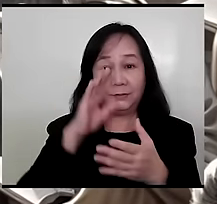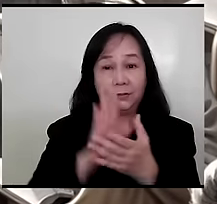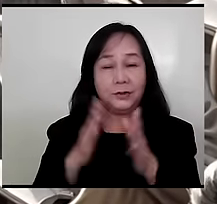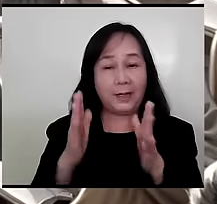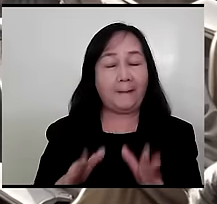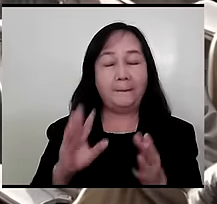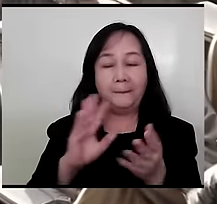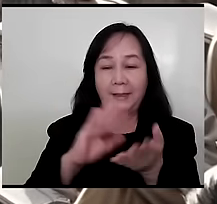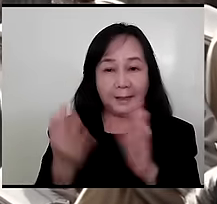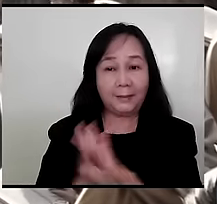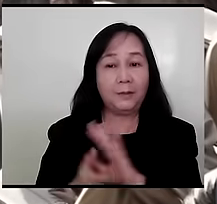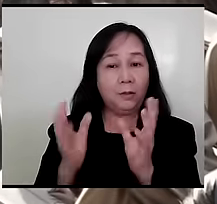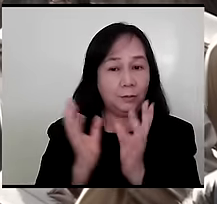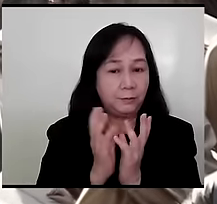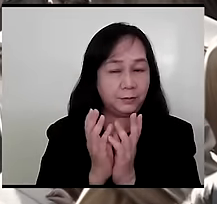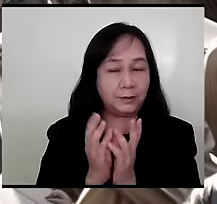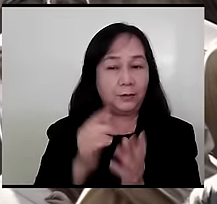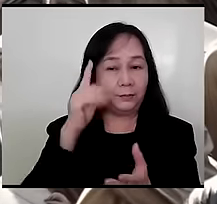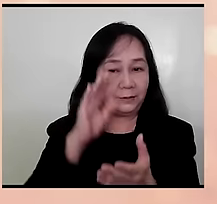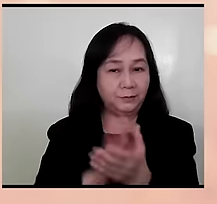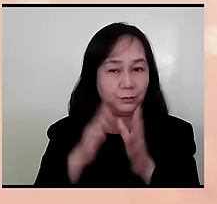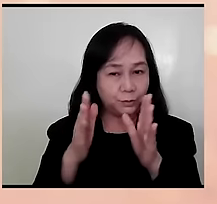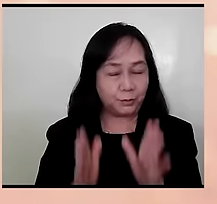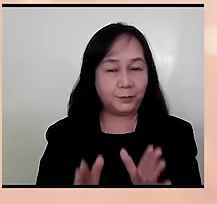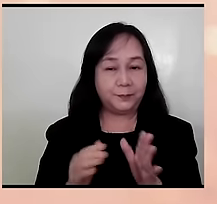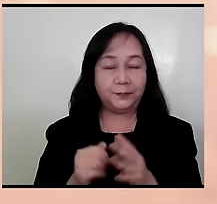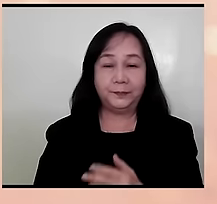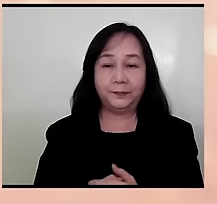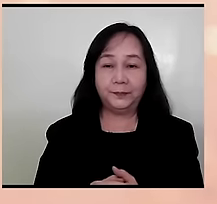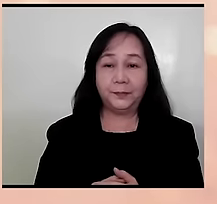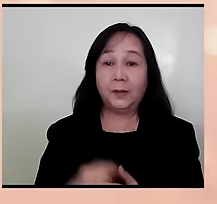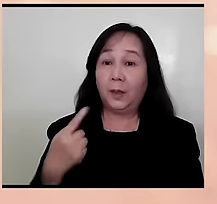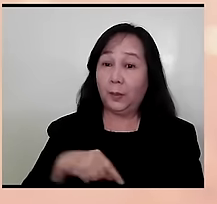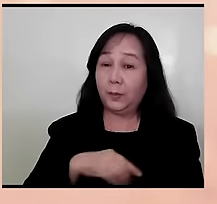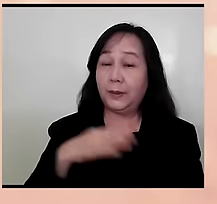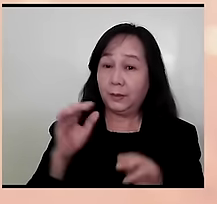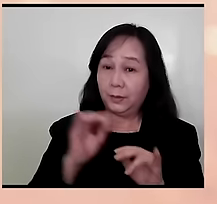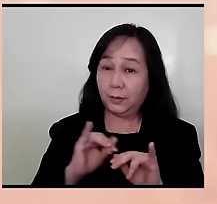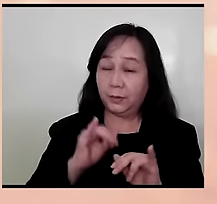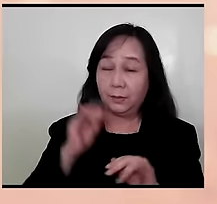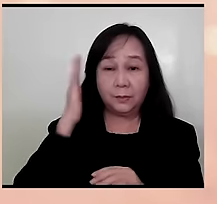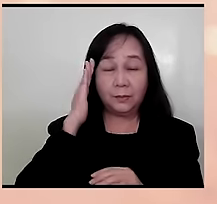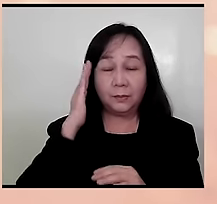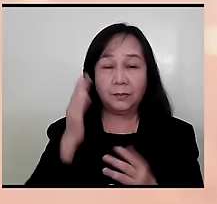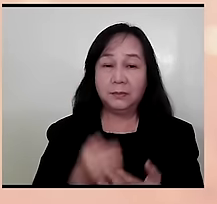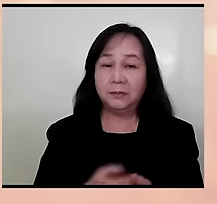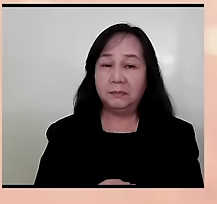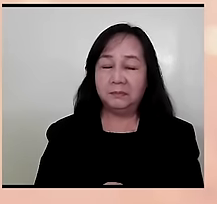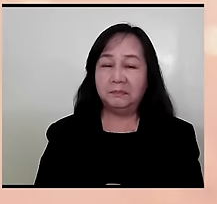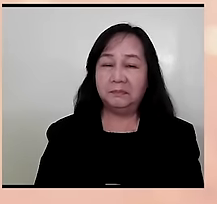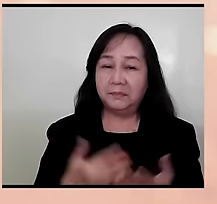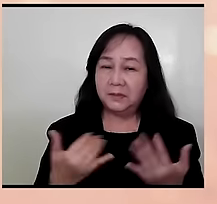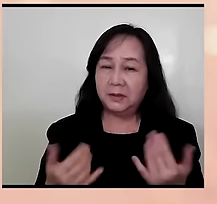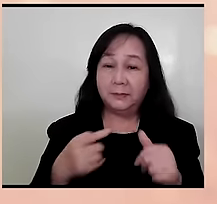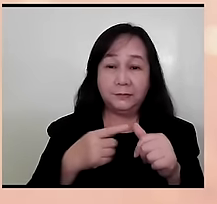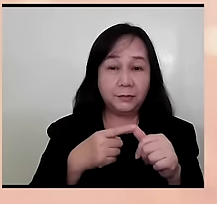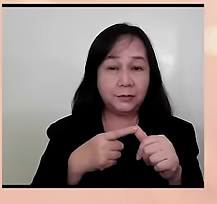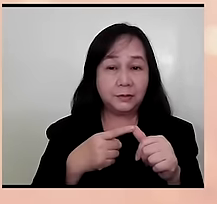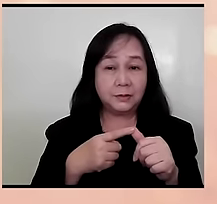community of believers. We know also that the